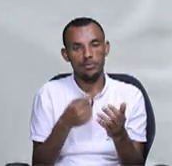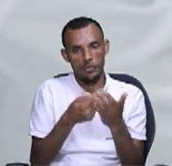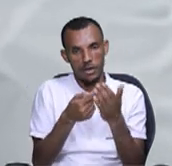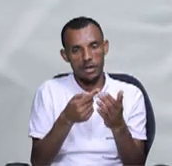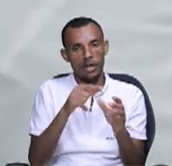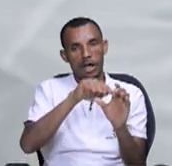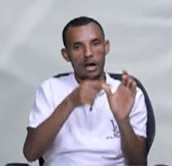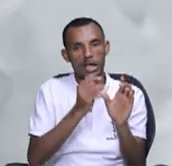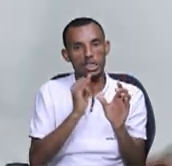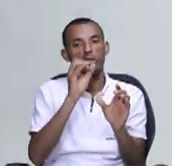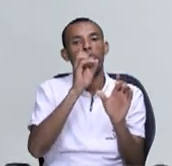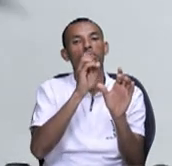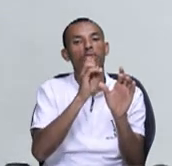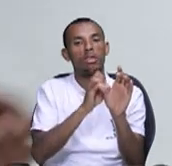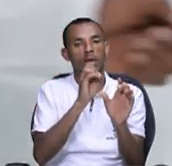This angle is theta.